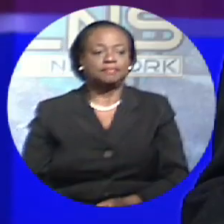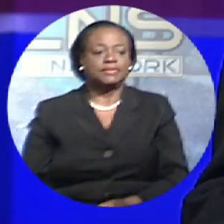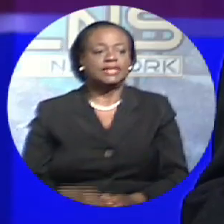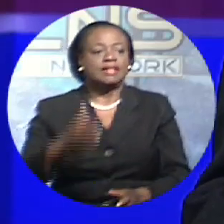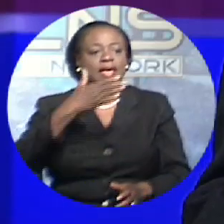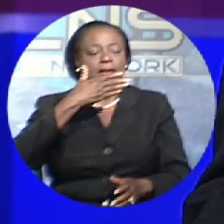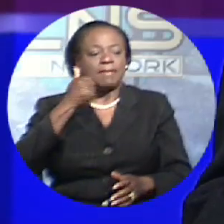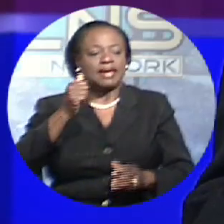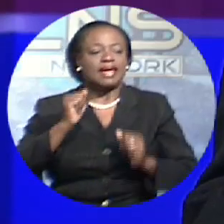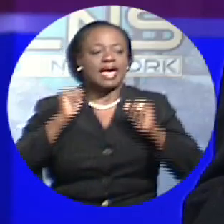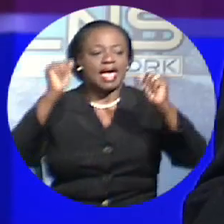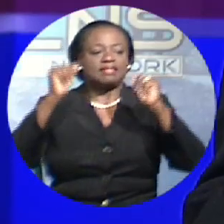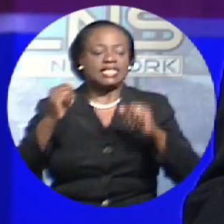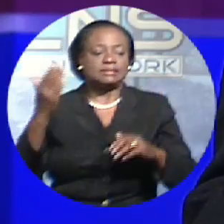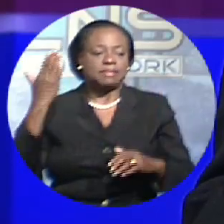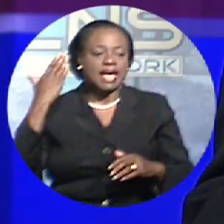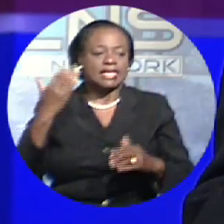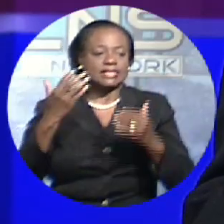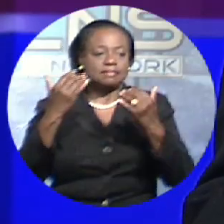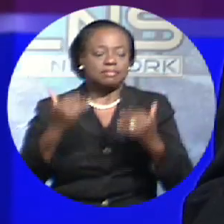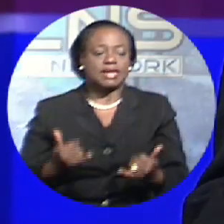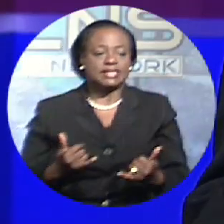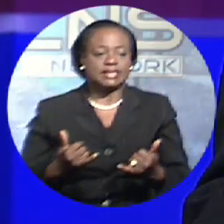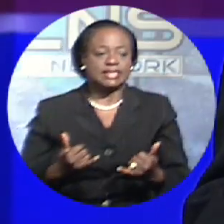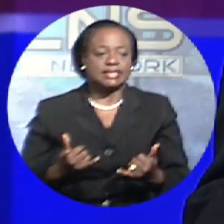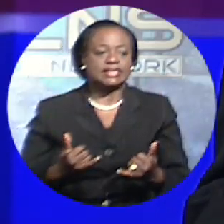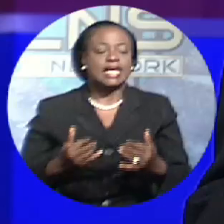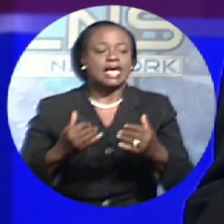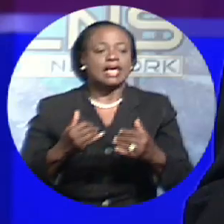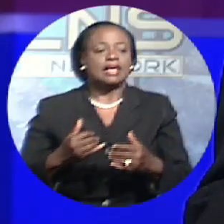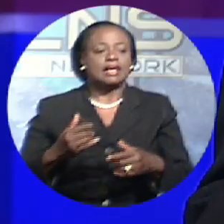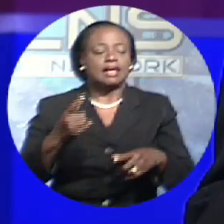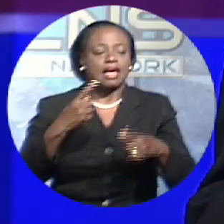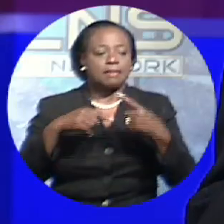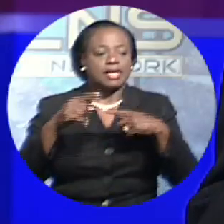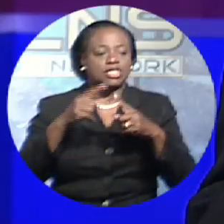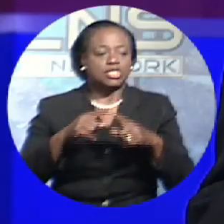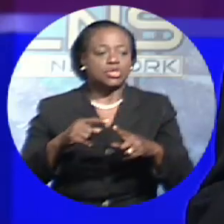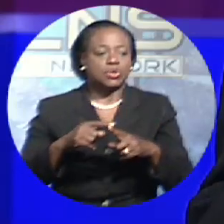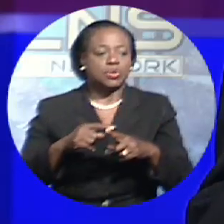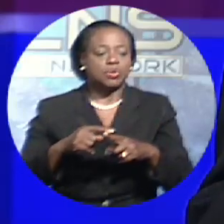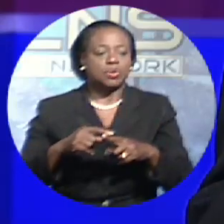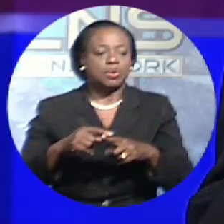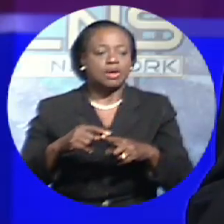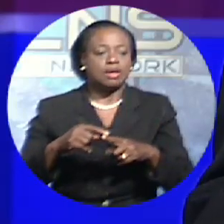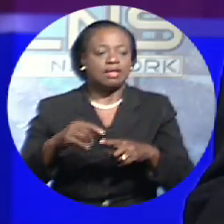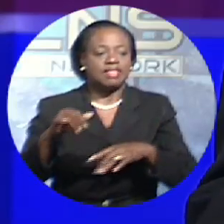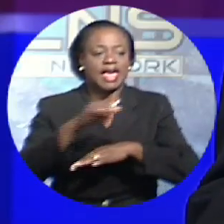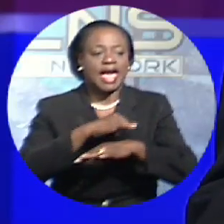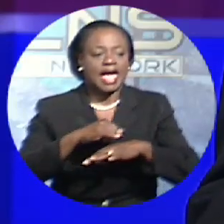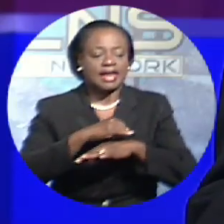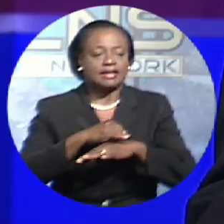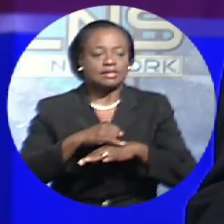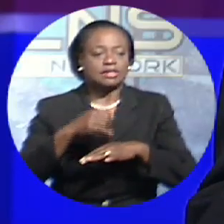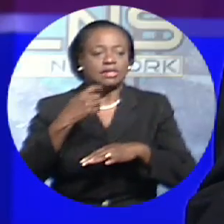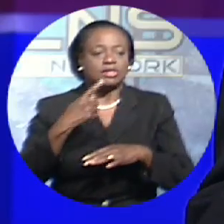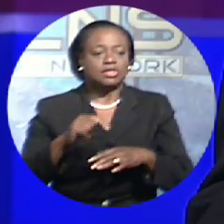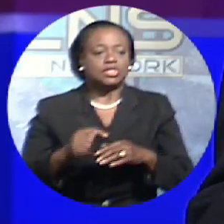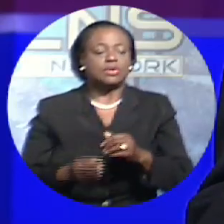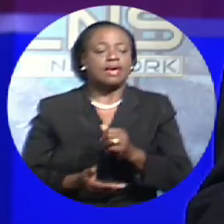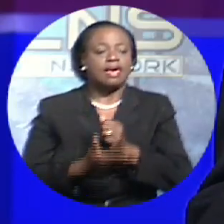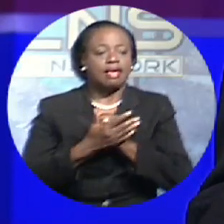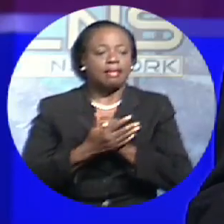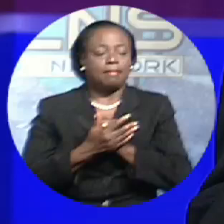present, have been in Exuma for more than a week now to celebrate the Winter Olympics and raise money for national team travel. Among those in town